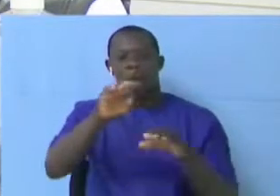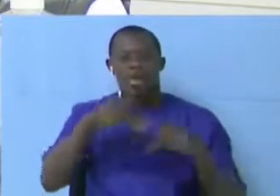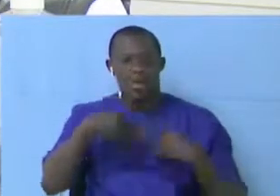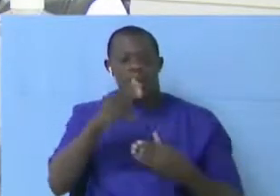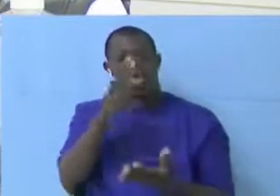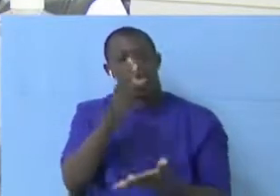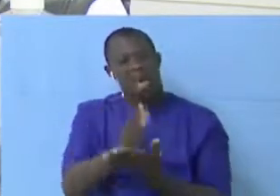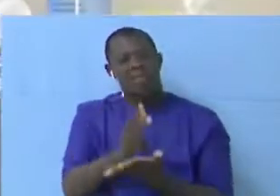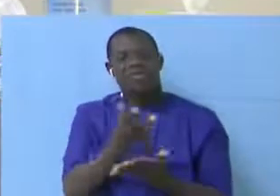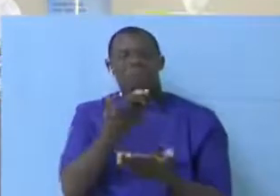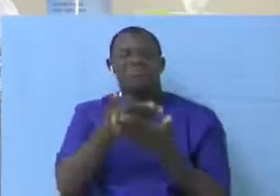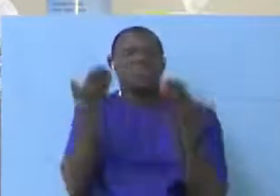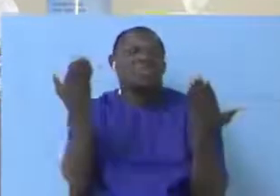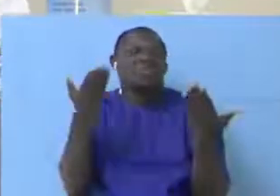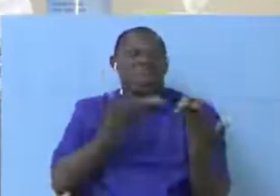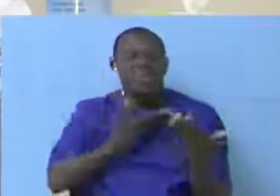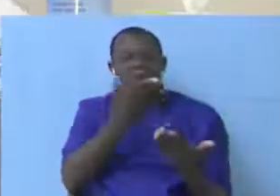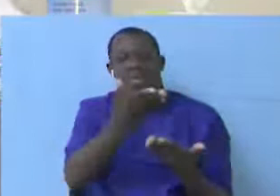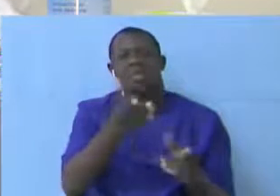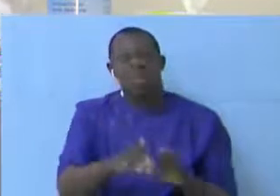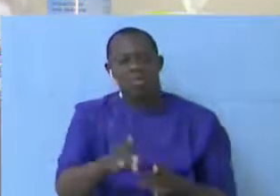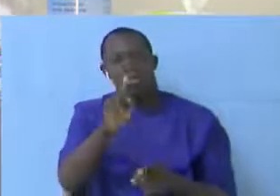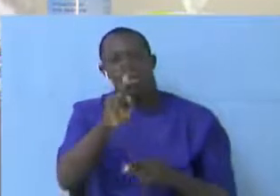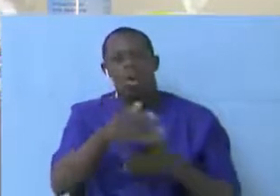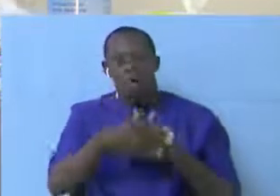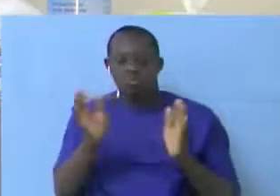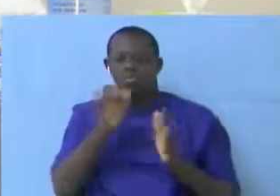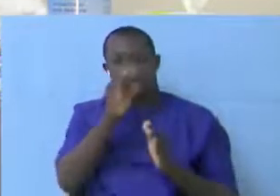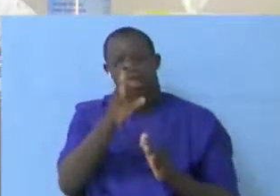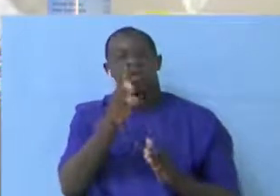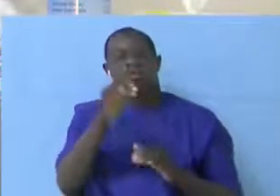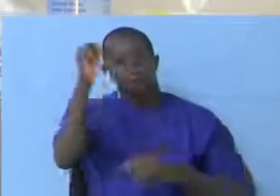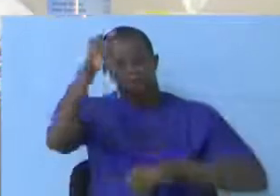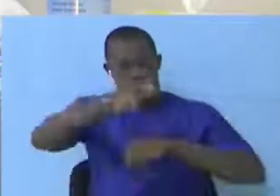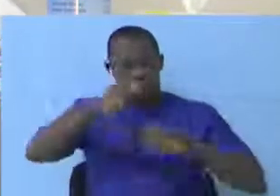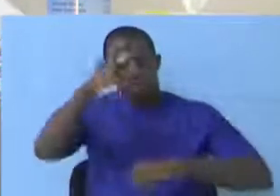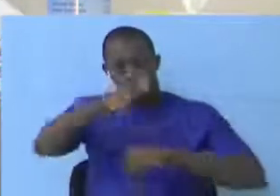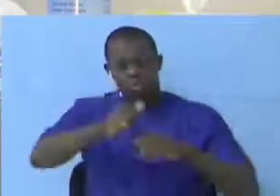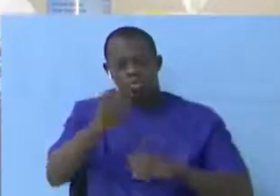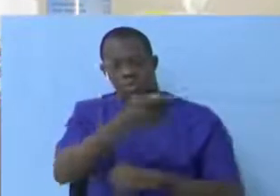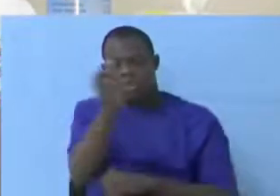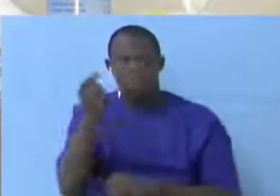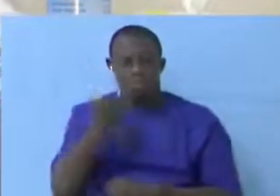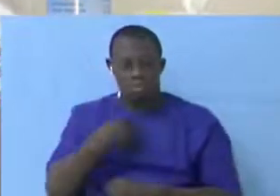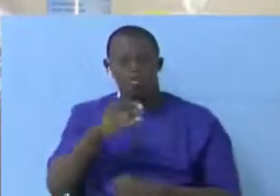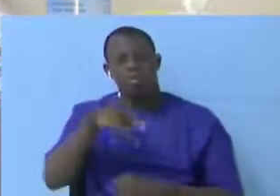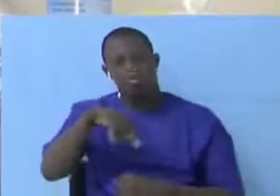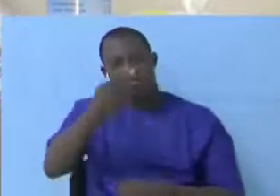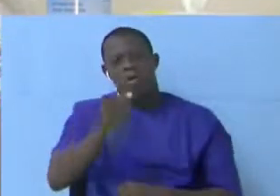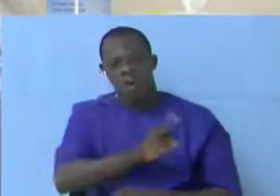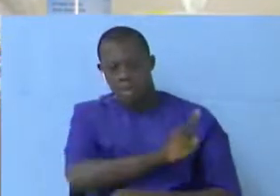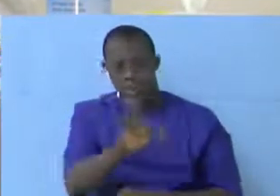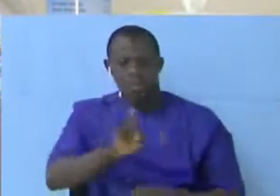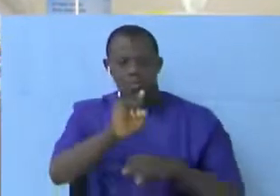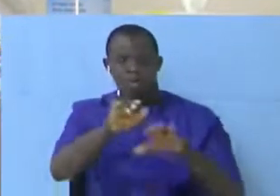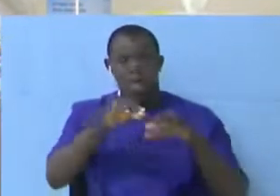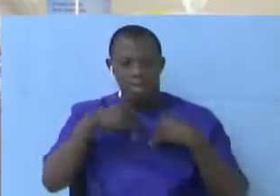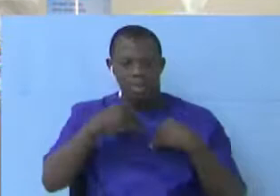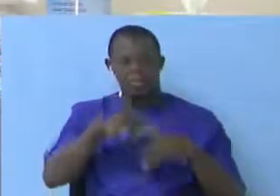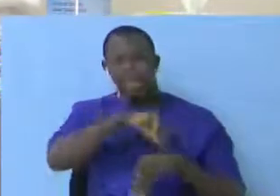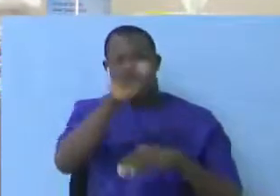already on the record. You have confessed to torturing these people for them to submit and give you the answers.